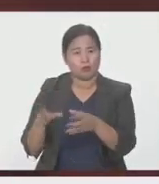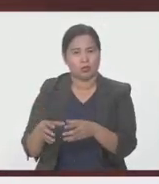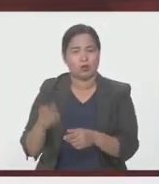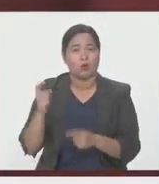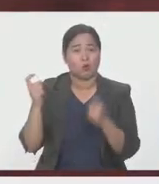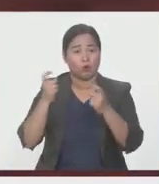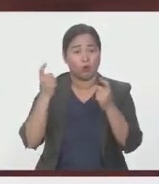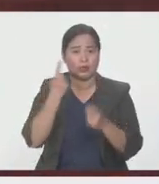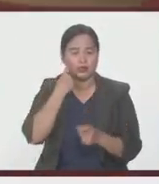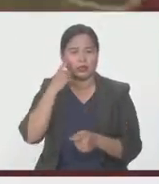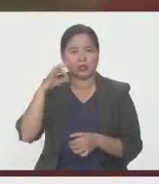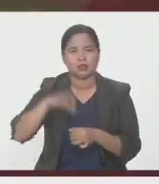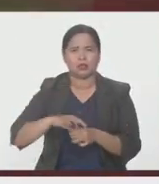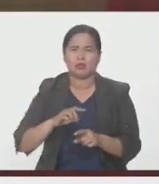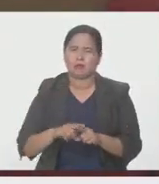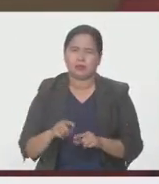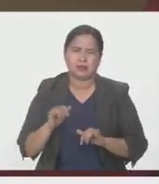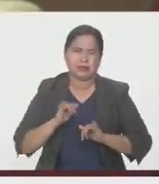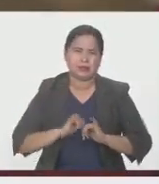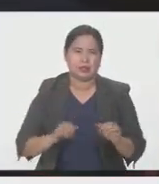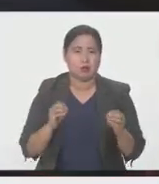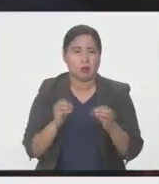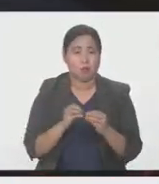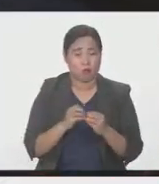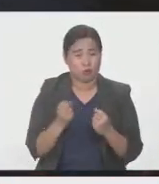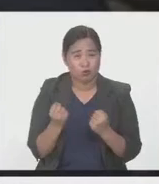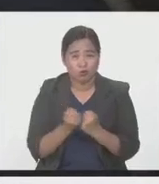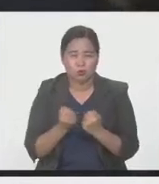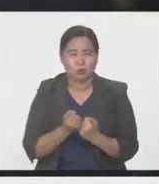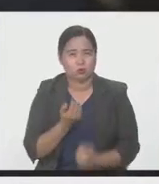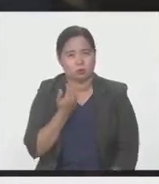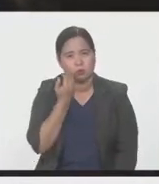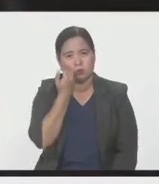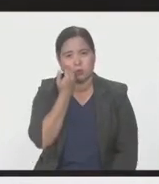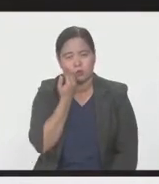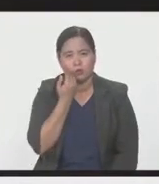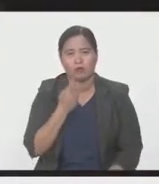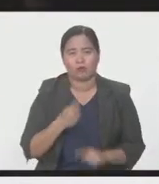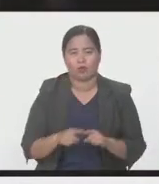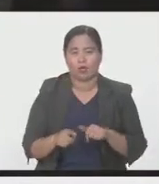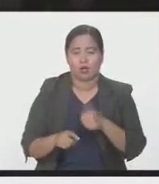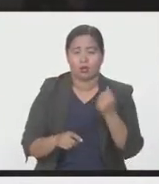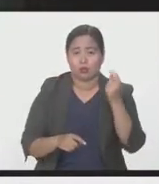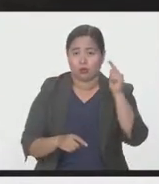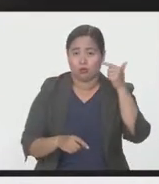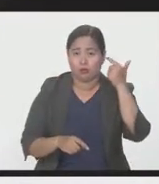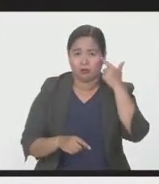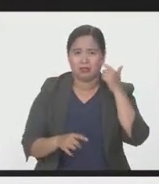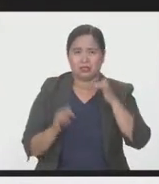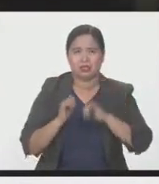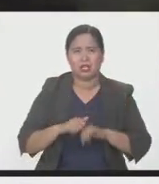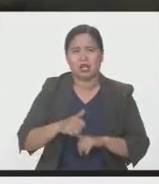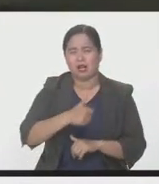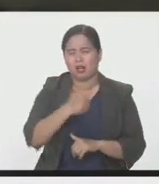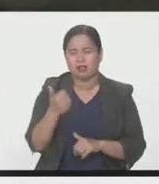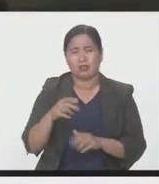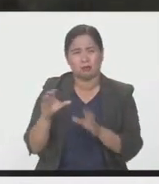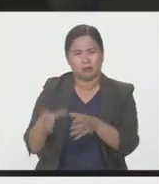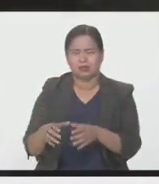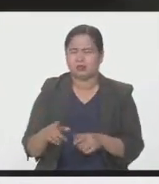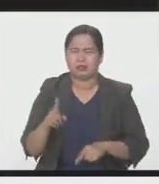snap election, it was unable to attract enough support to oust the Sánchez government, even with the backing of the far-right Vox